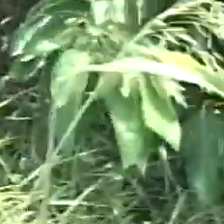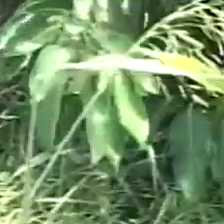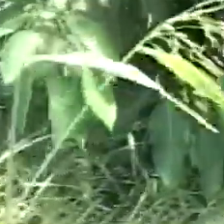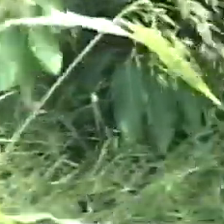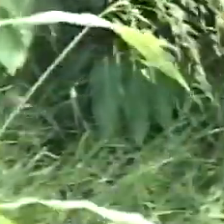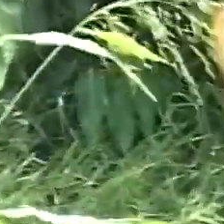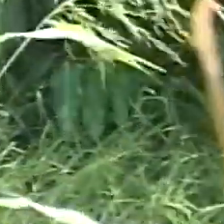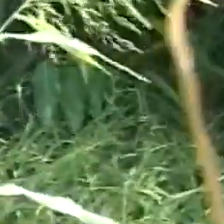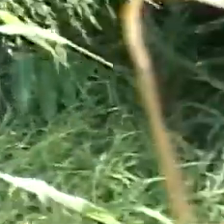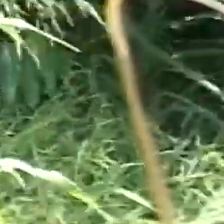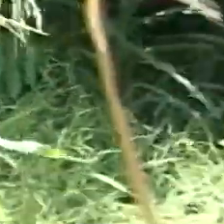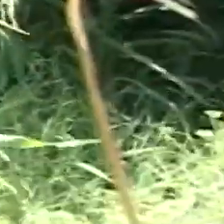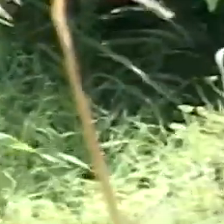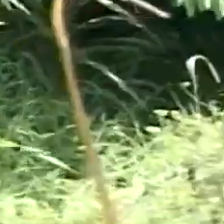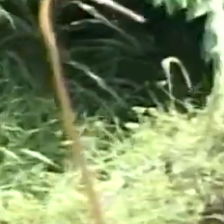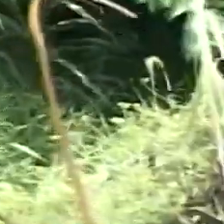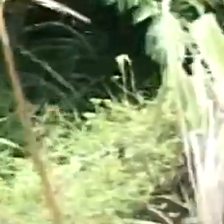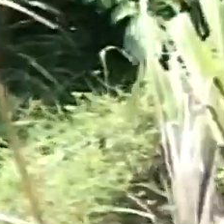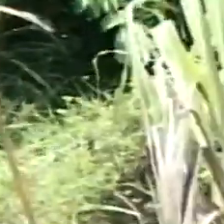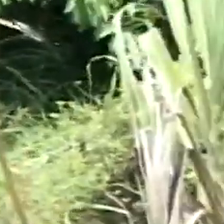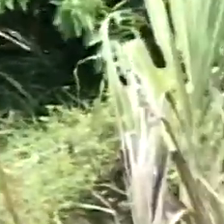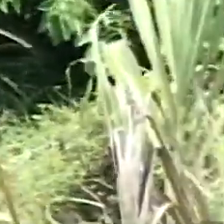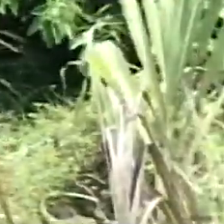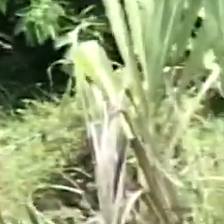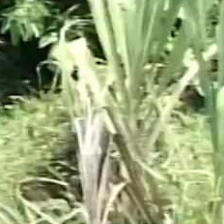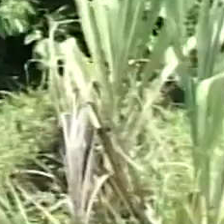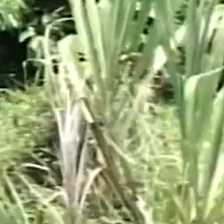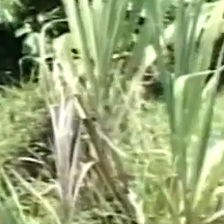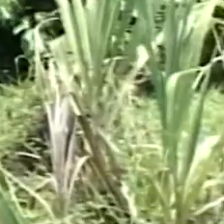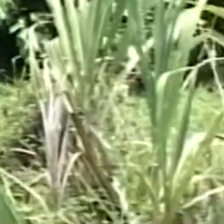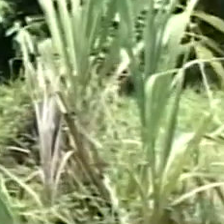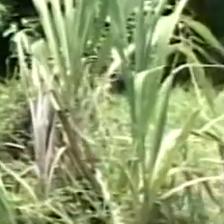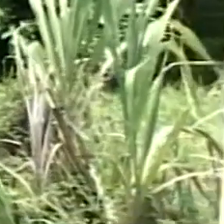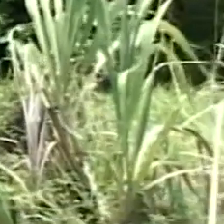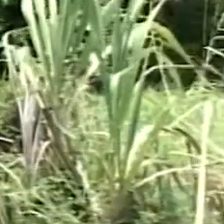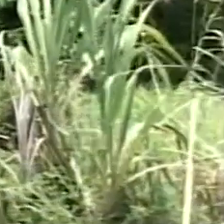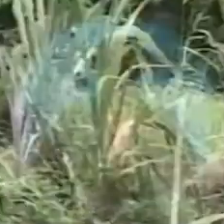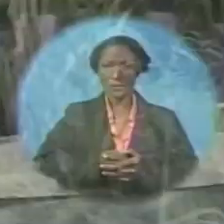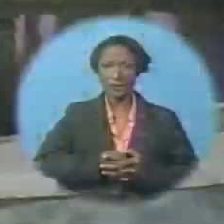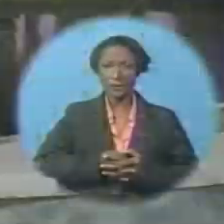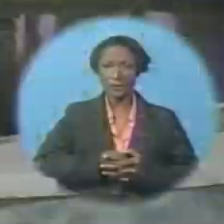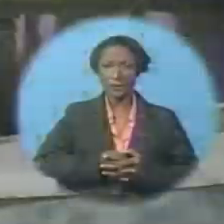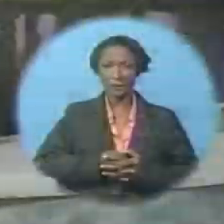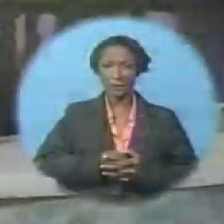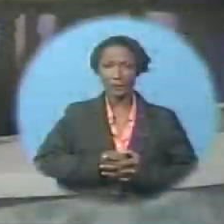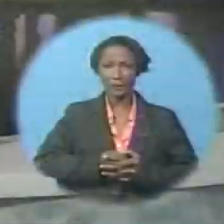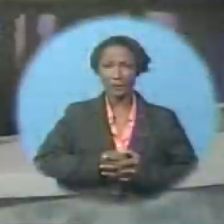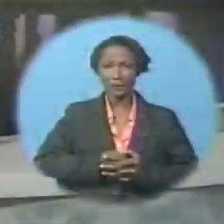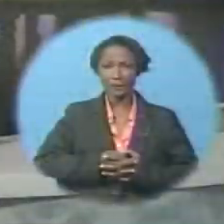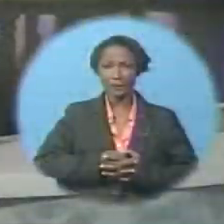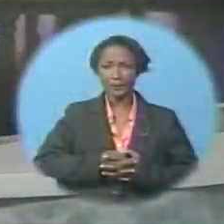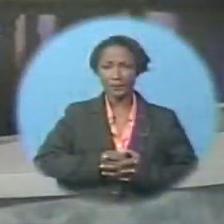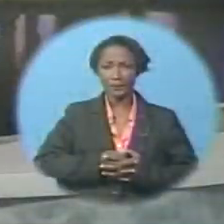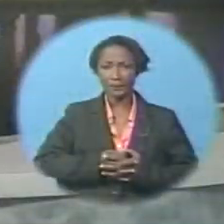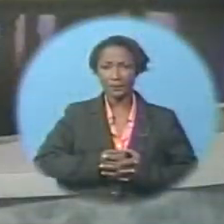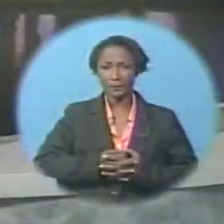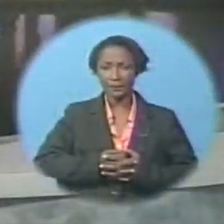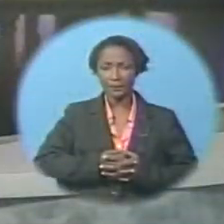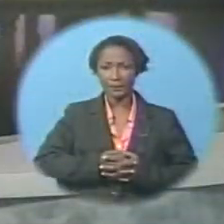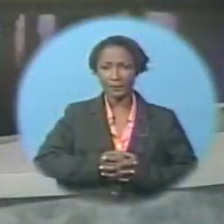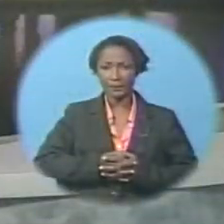Authority's acting general manager, Dr. John Mwanza, and acting manager of engineering, Charles Marvel, but efforts were